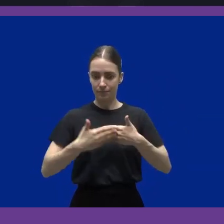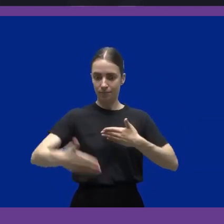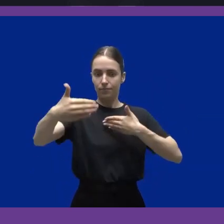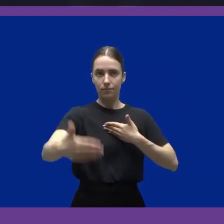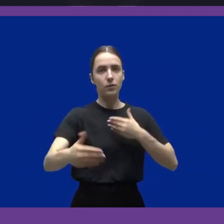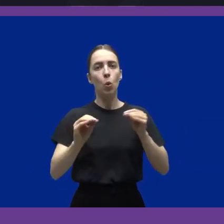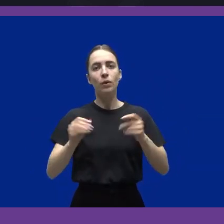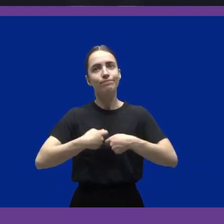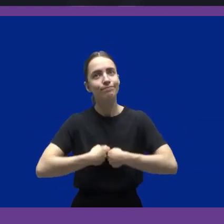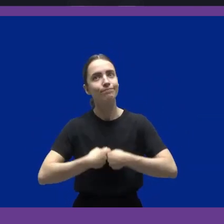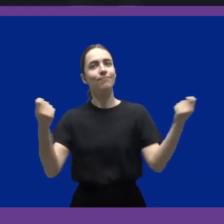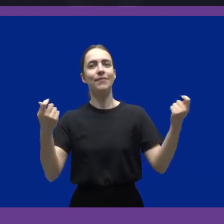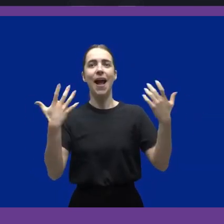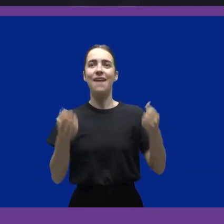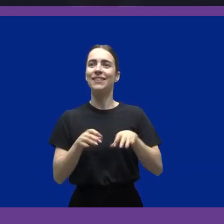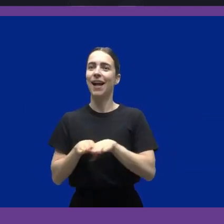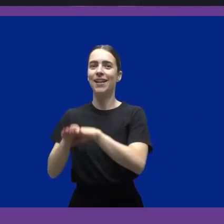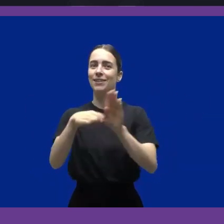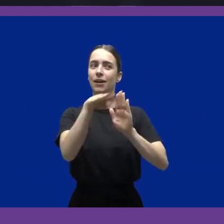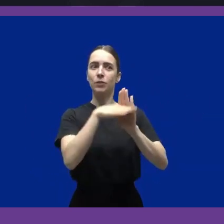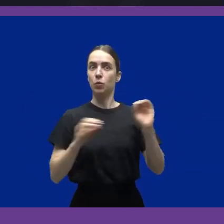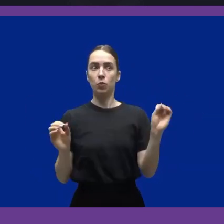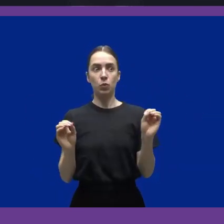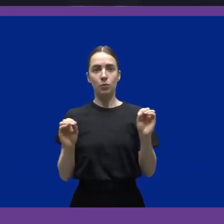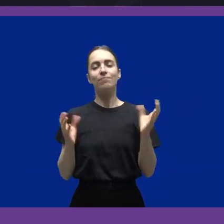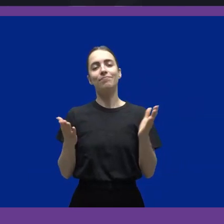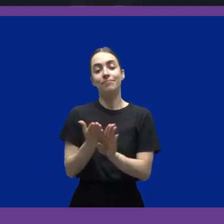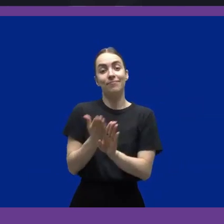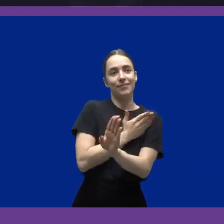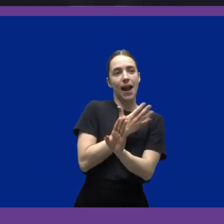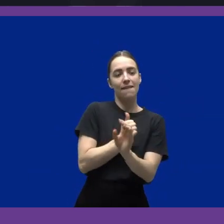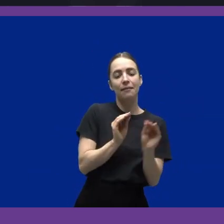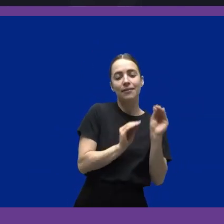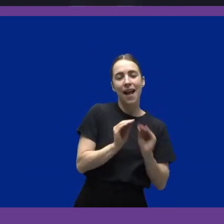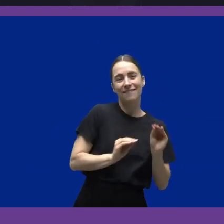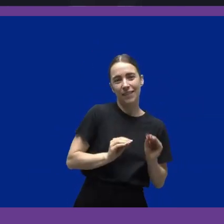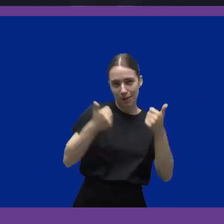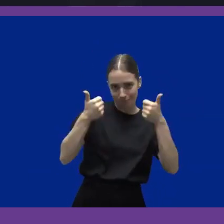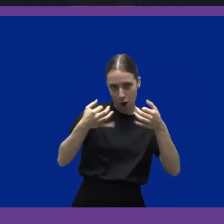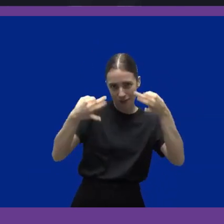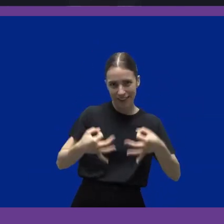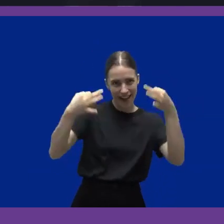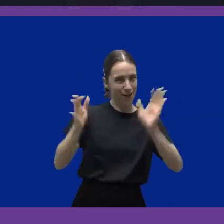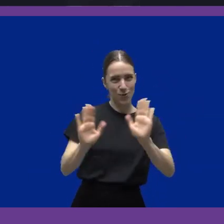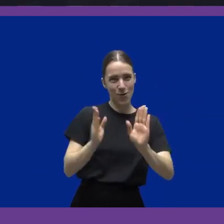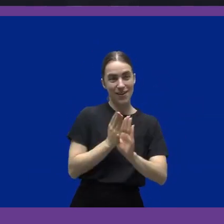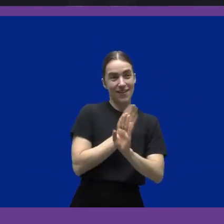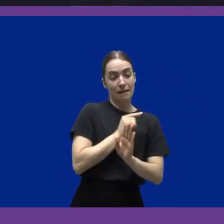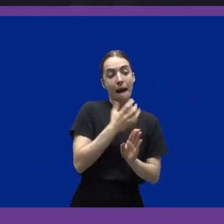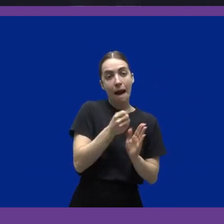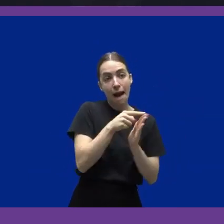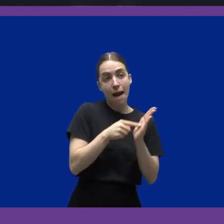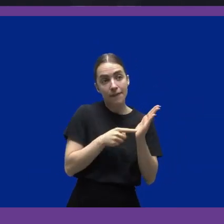that right now the most important thing is that the requirements are